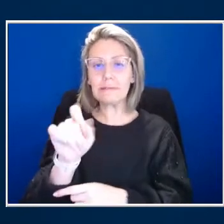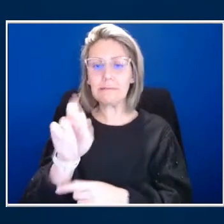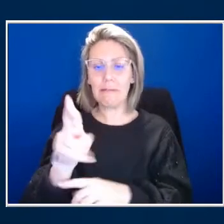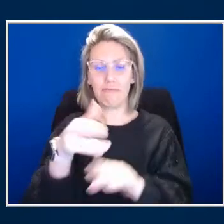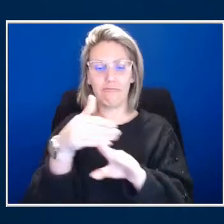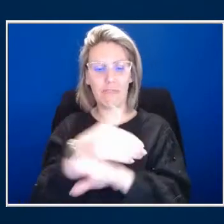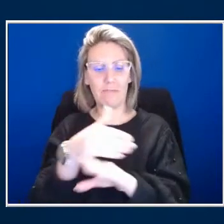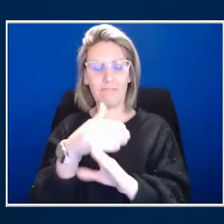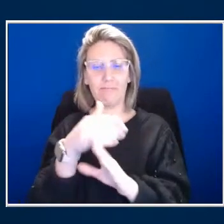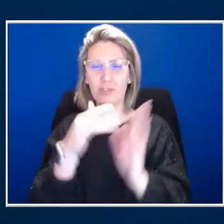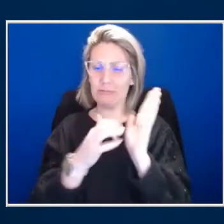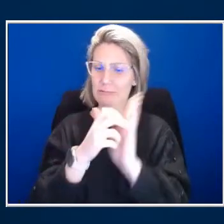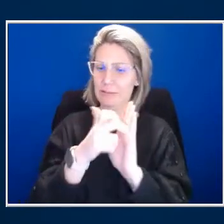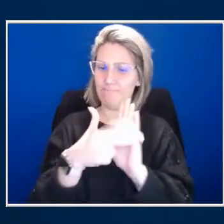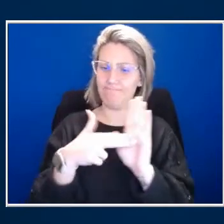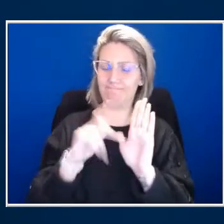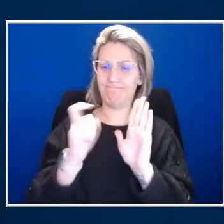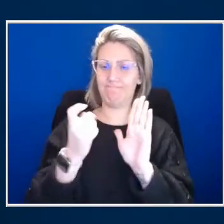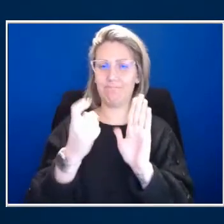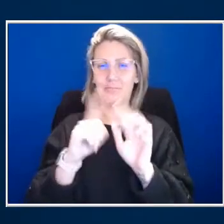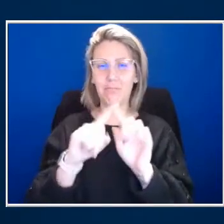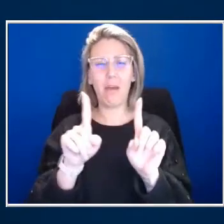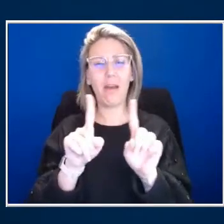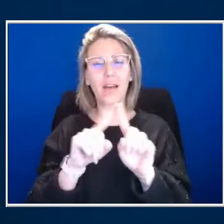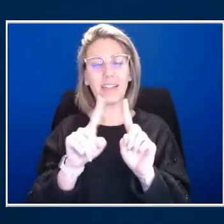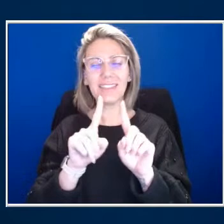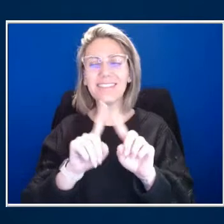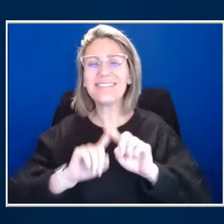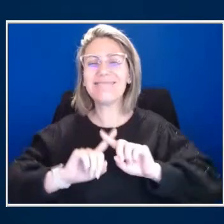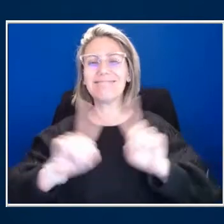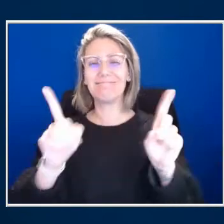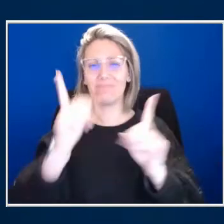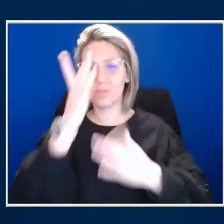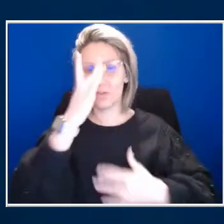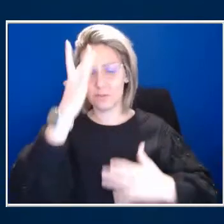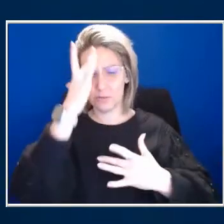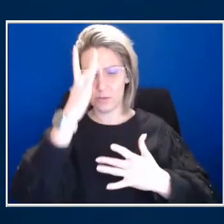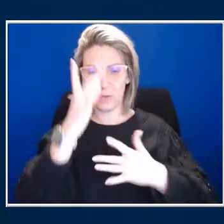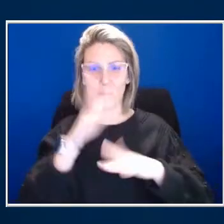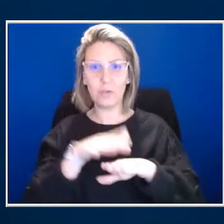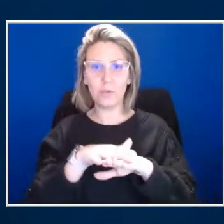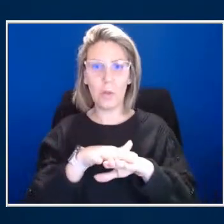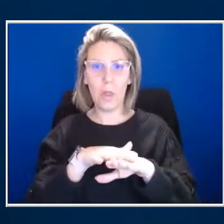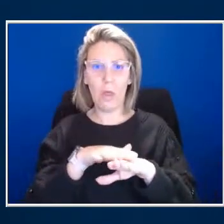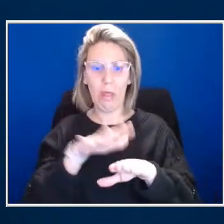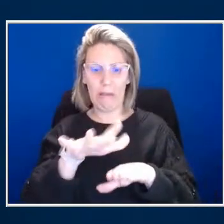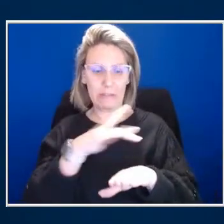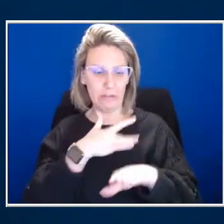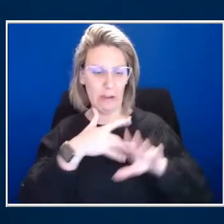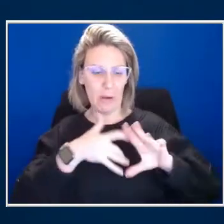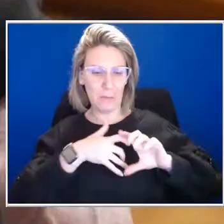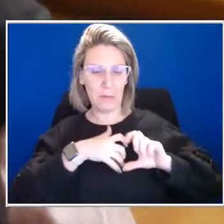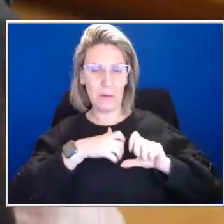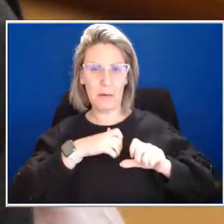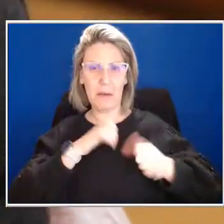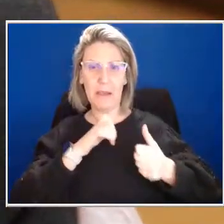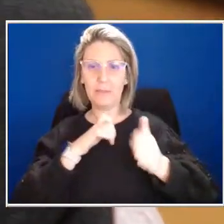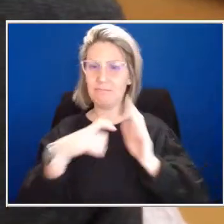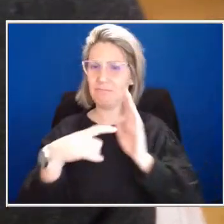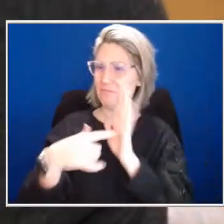was a different disease that was slowly killing his heart. Janine Kiesling shows us what it took to save his life.